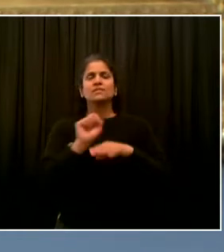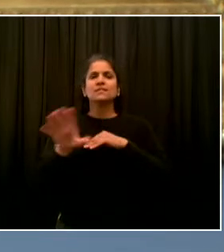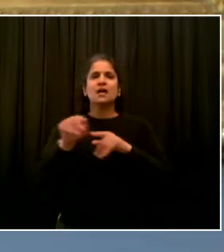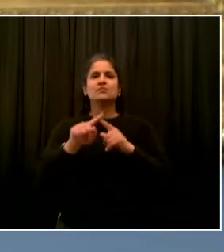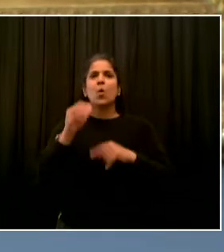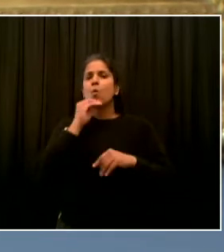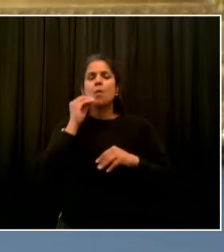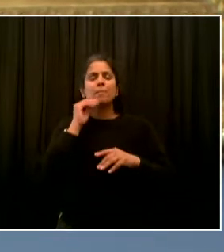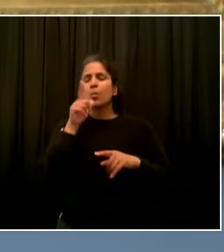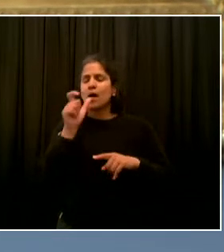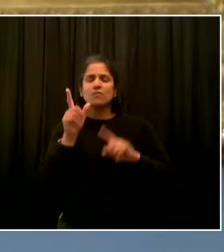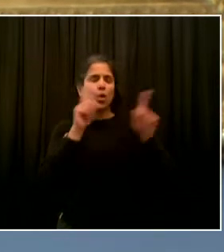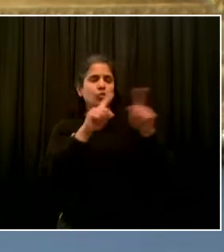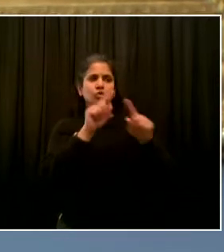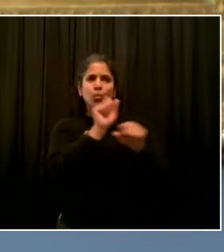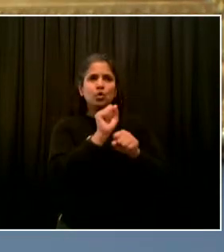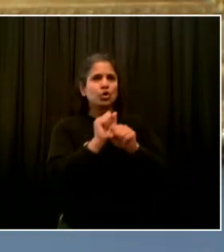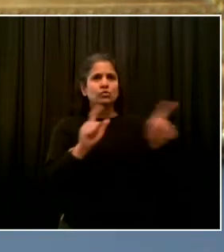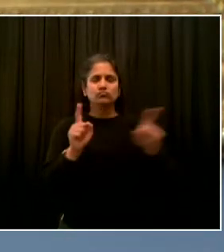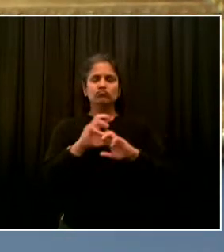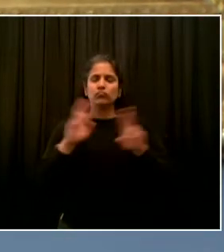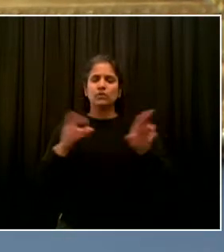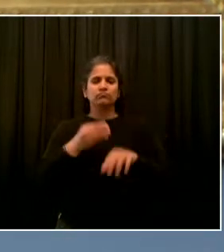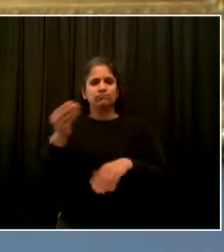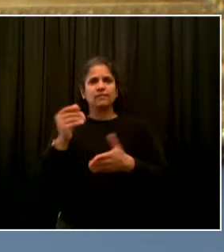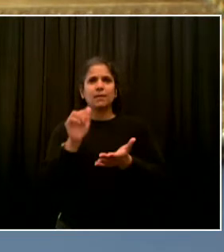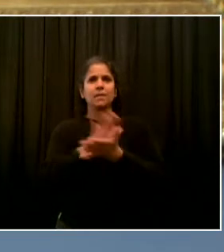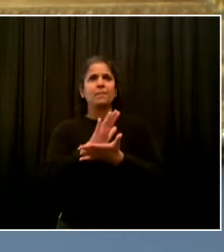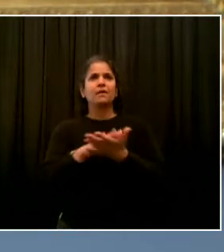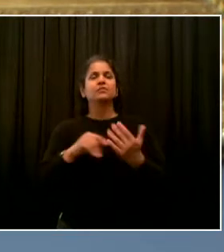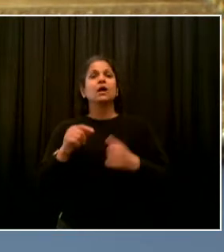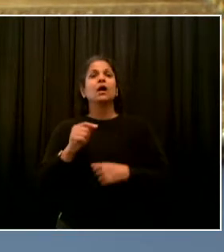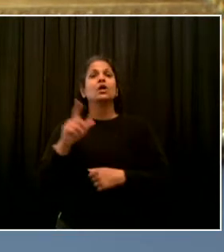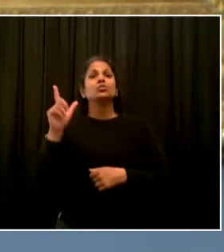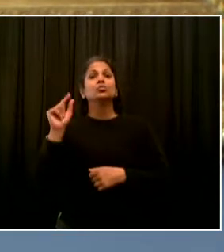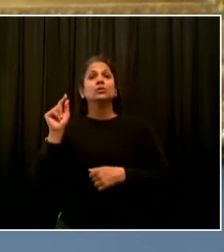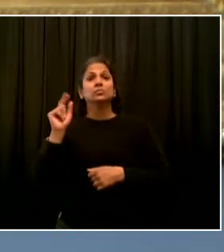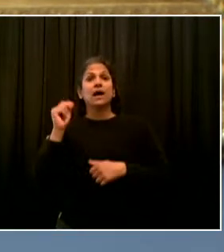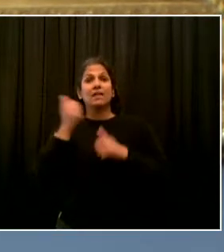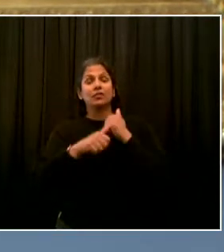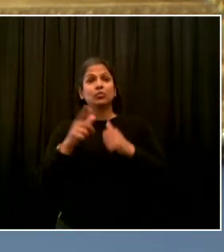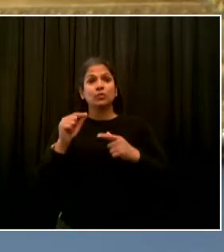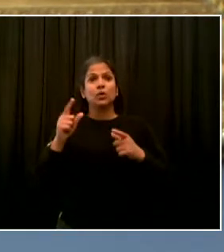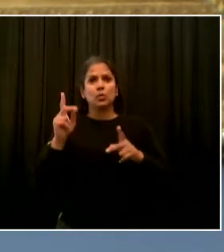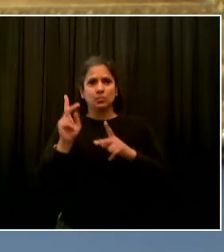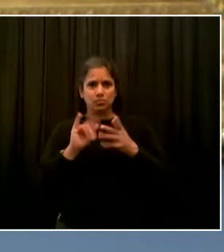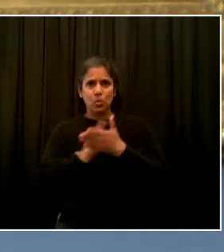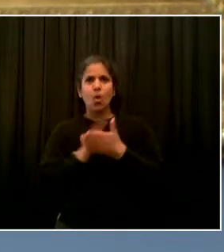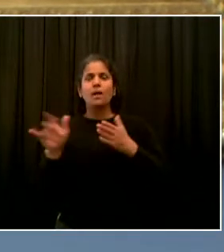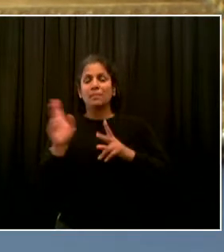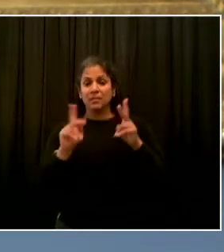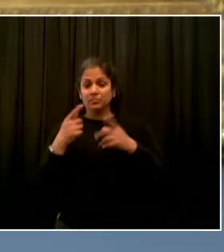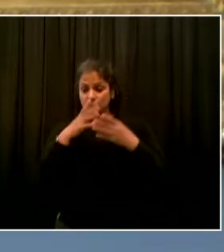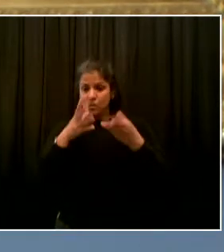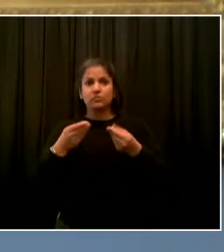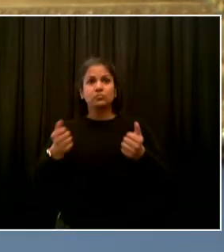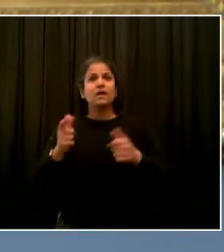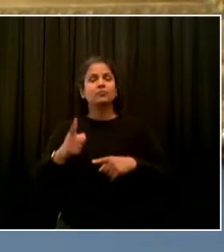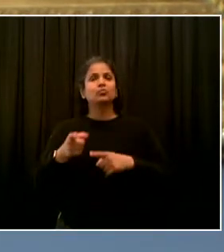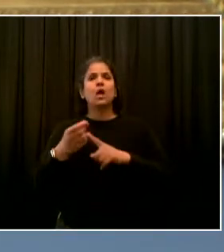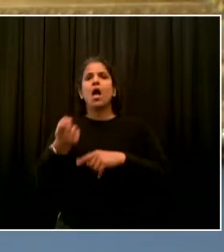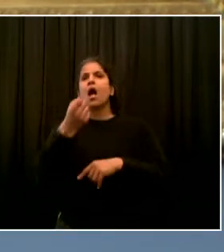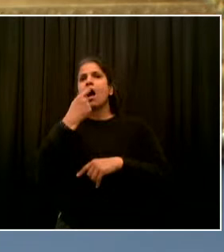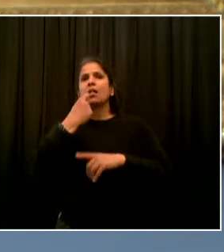same day. For every 20 New Yorkers that we treat with these new medications, we prevent one New Yorker from getting so